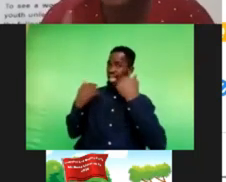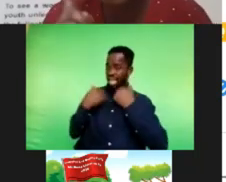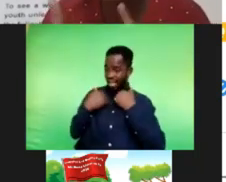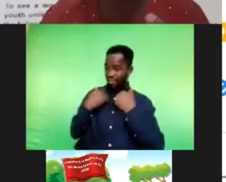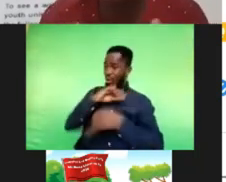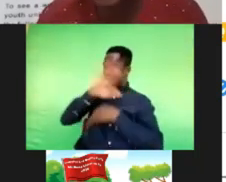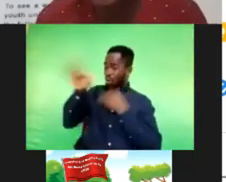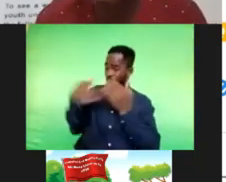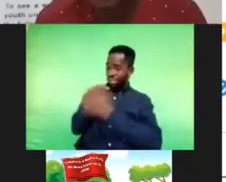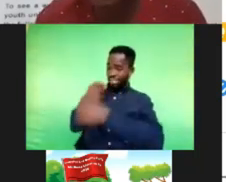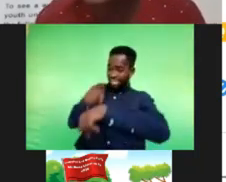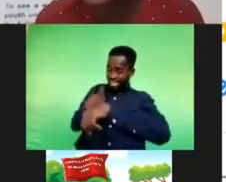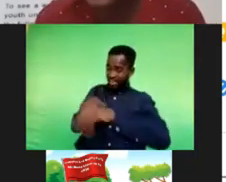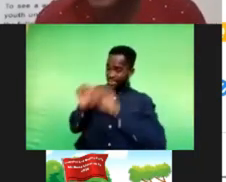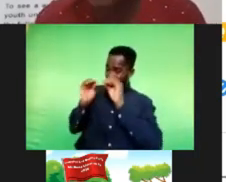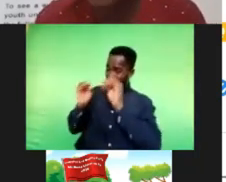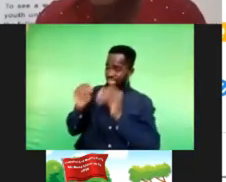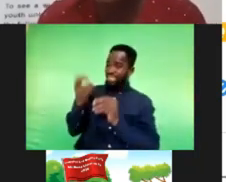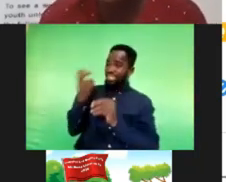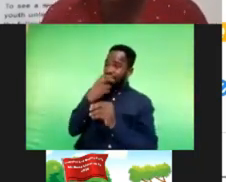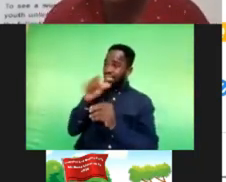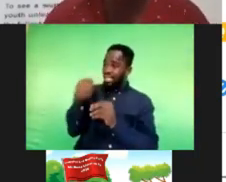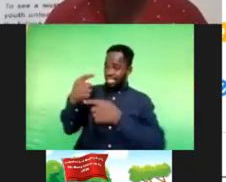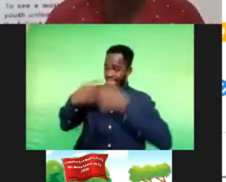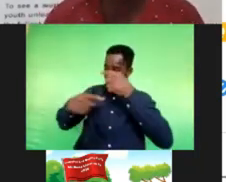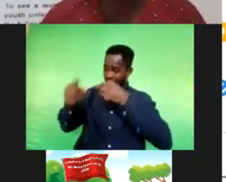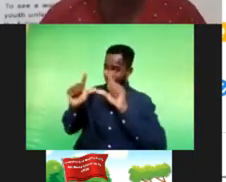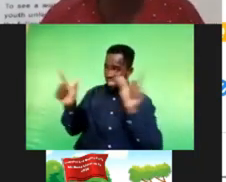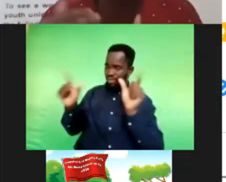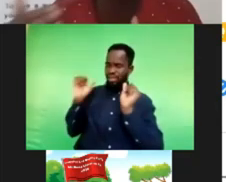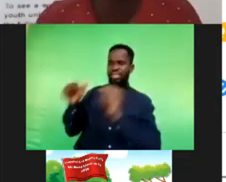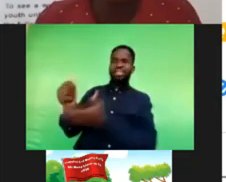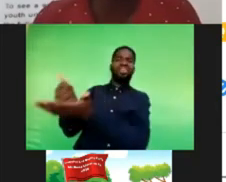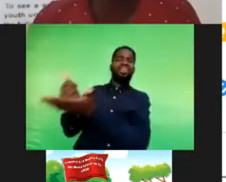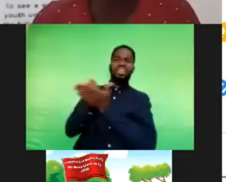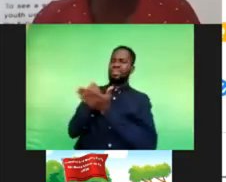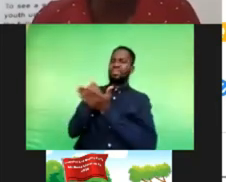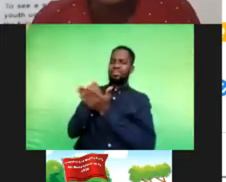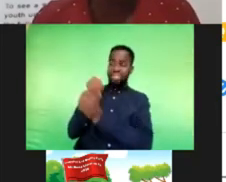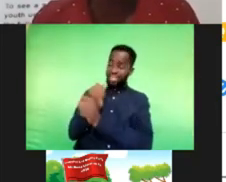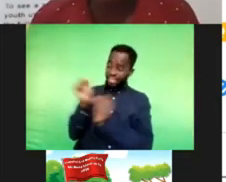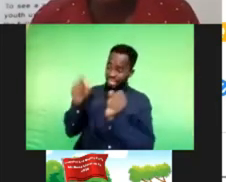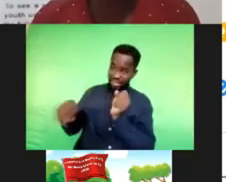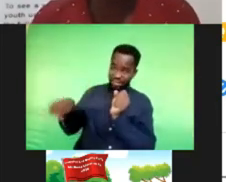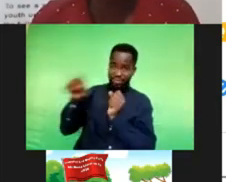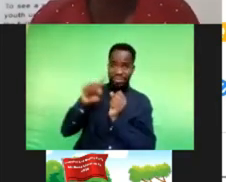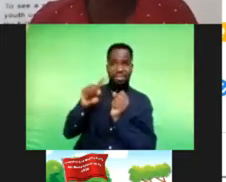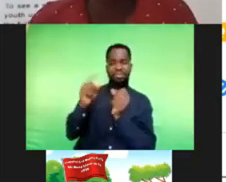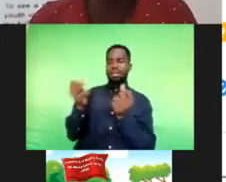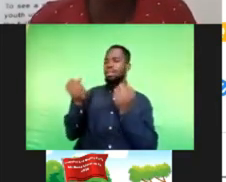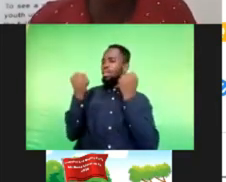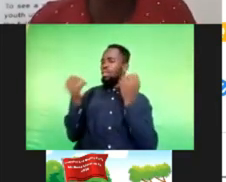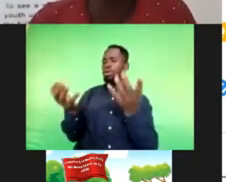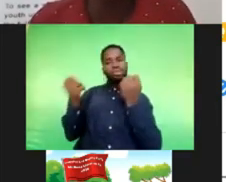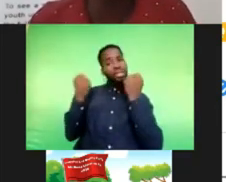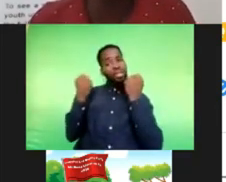time in teaching them alternative language like sign language, we would have saved them a lot, because they